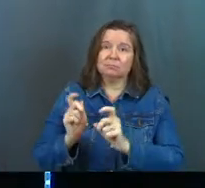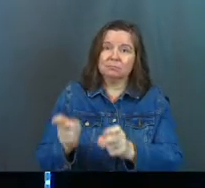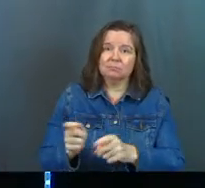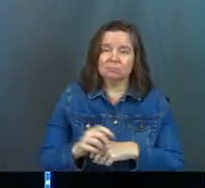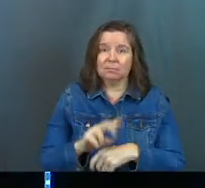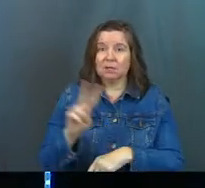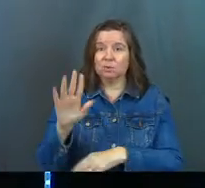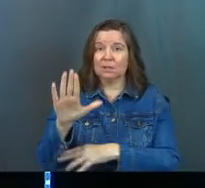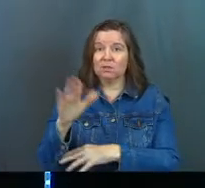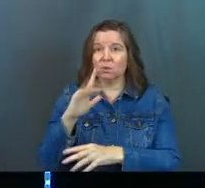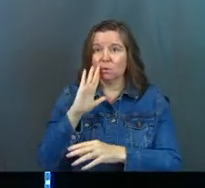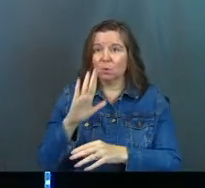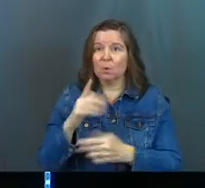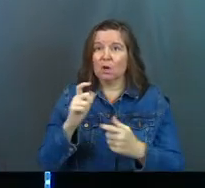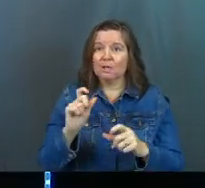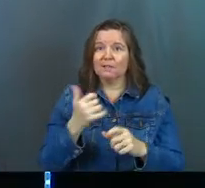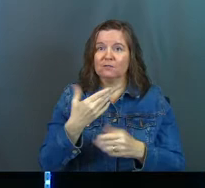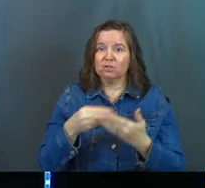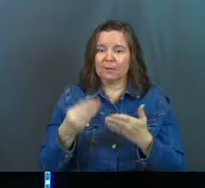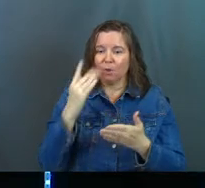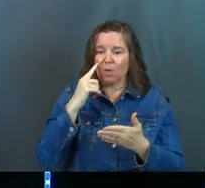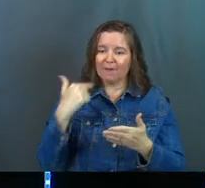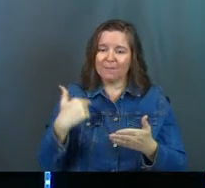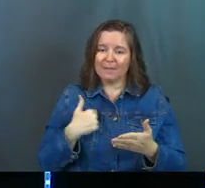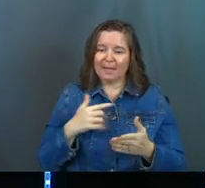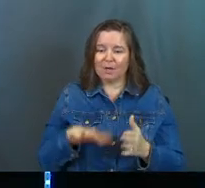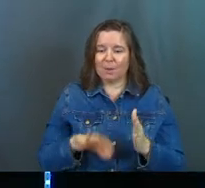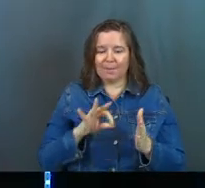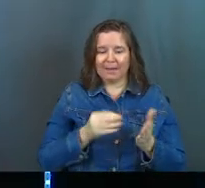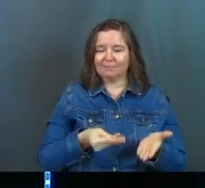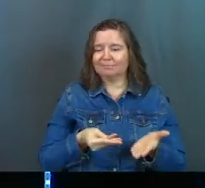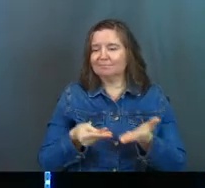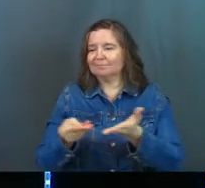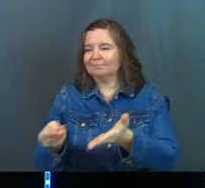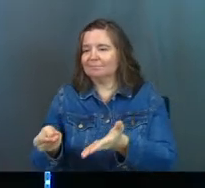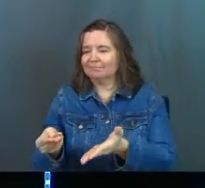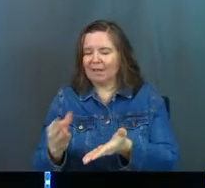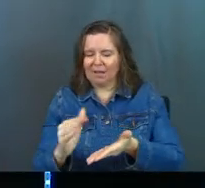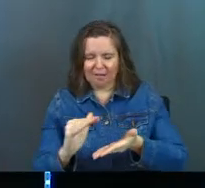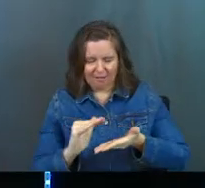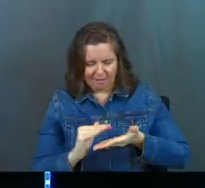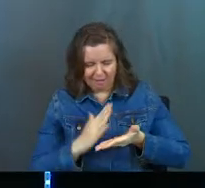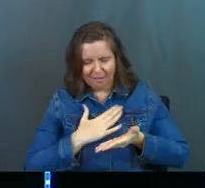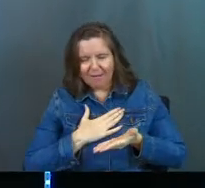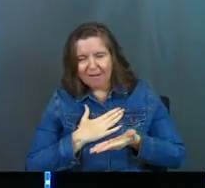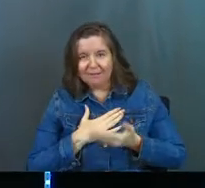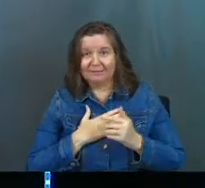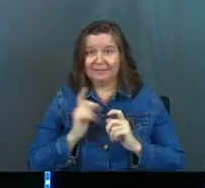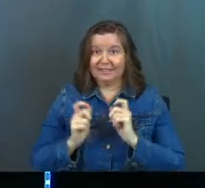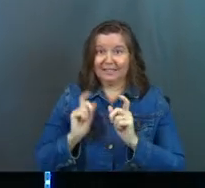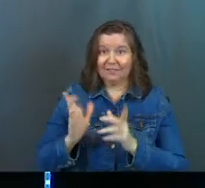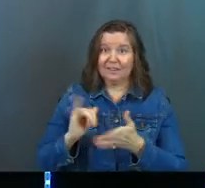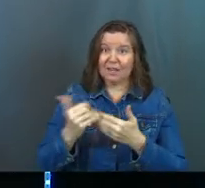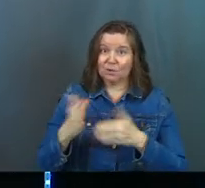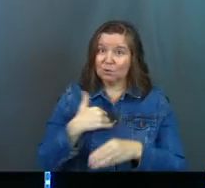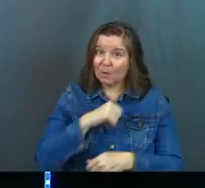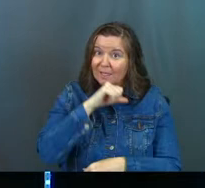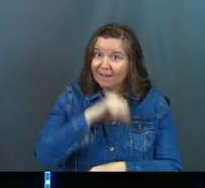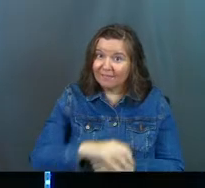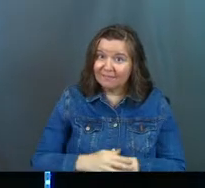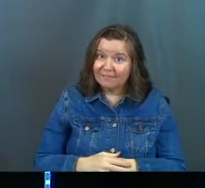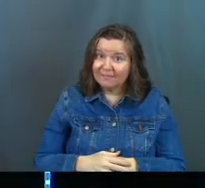2 p.m. today, you were in a gift shop and you thought of me and you picked this thing out for me. You gift givers in the room, that's what you